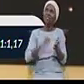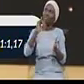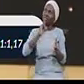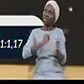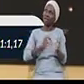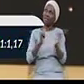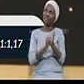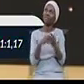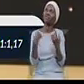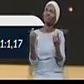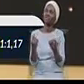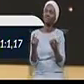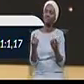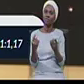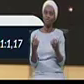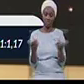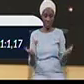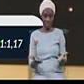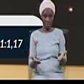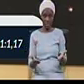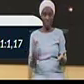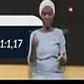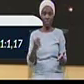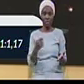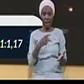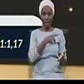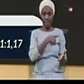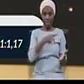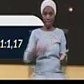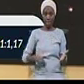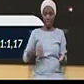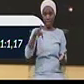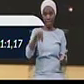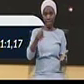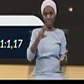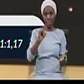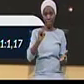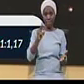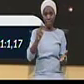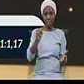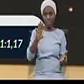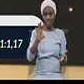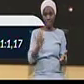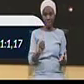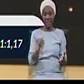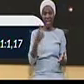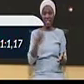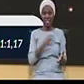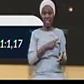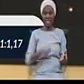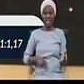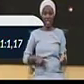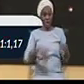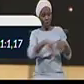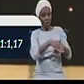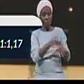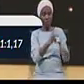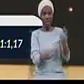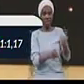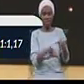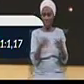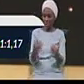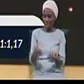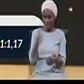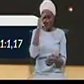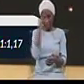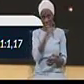is the prince's repentance. The prince, the king over the people, is now repenting, and he